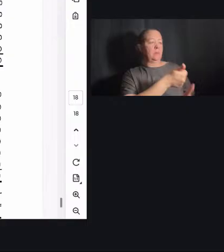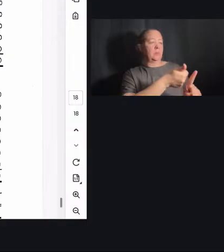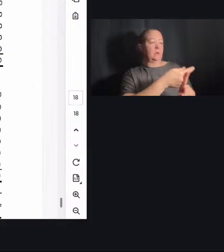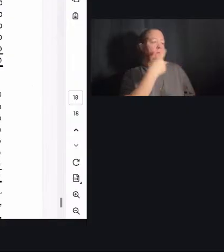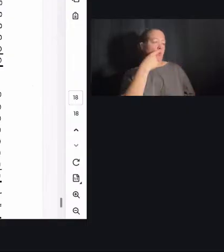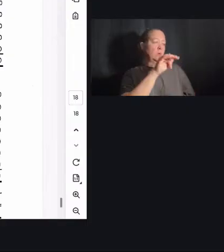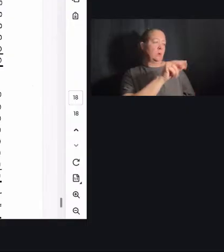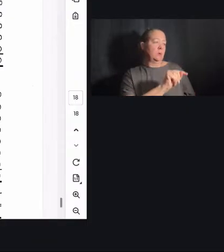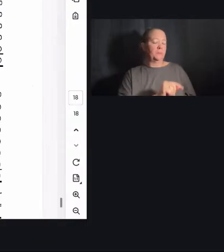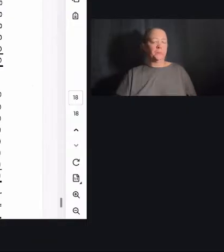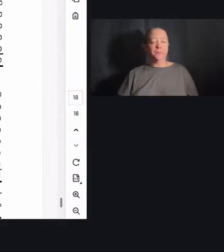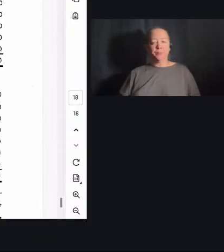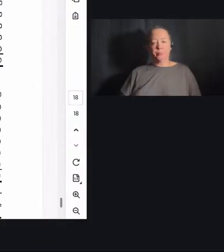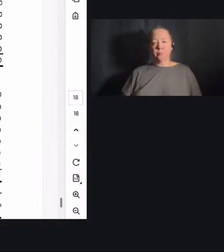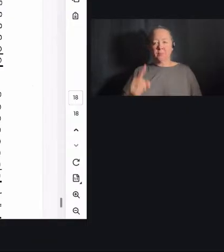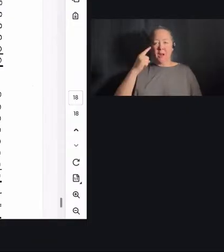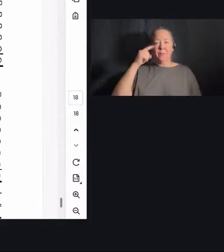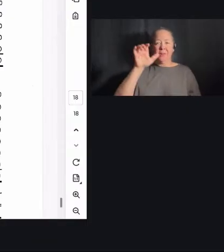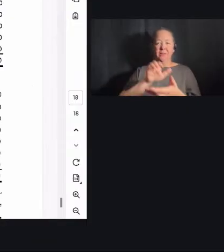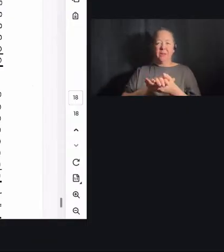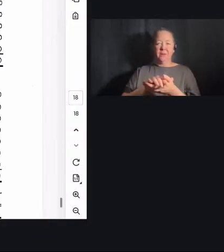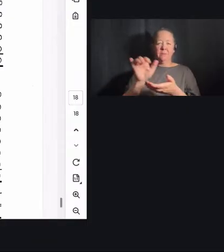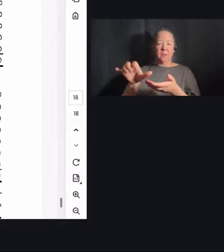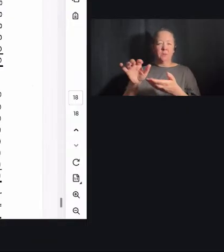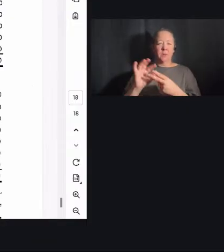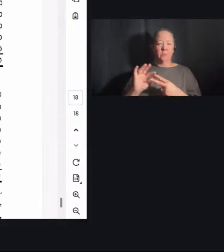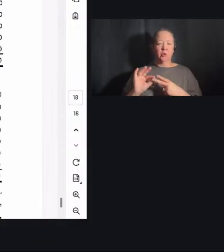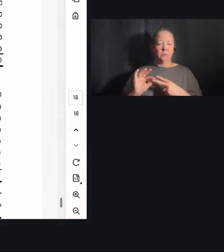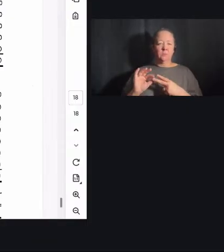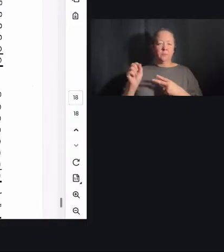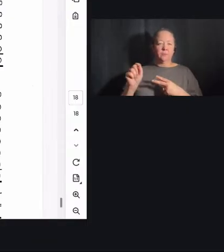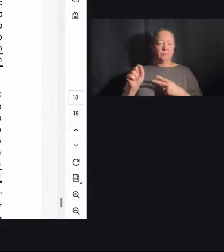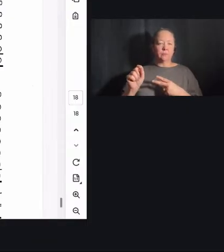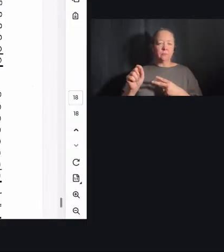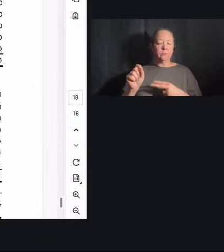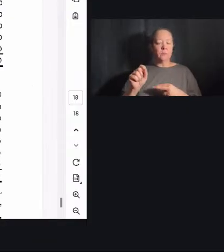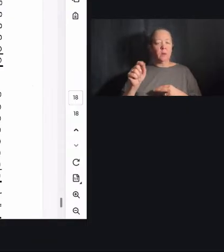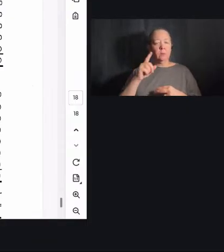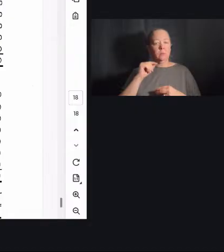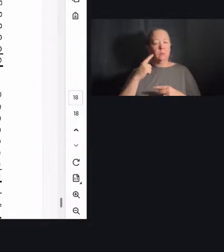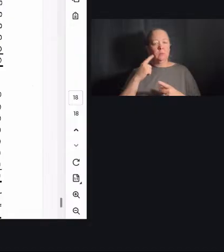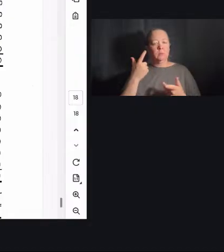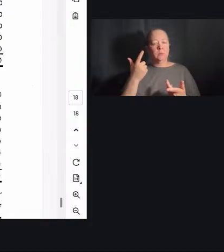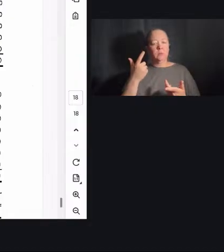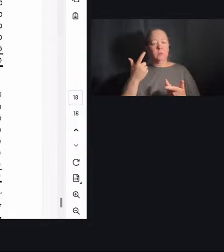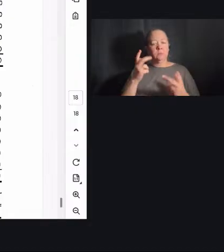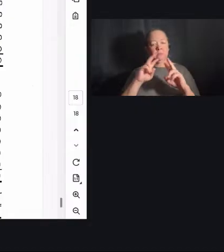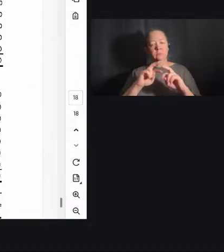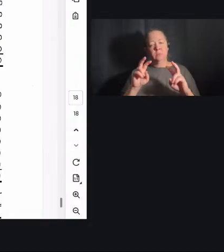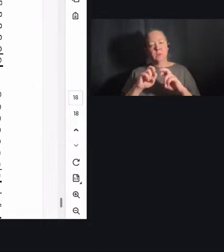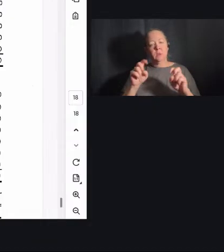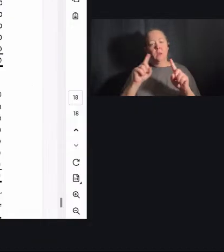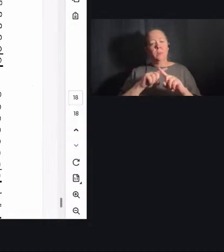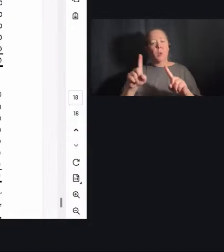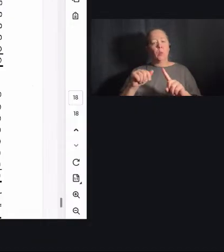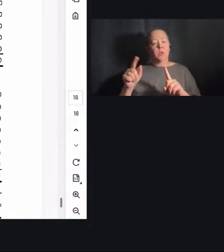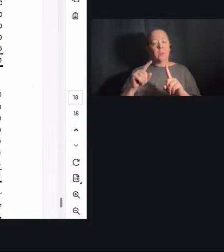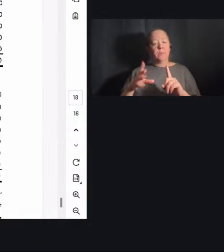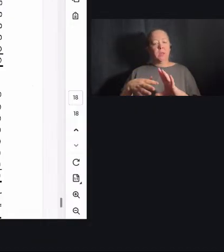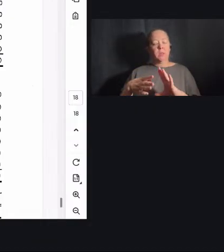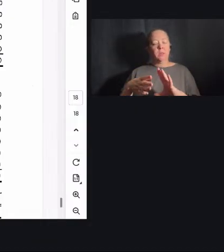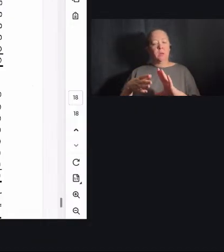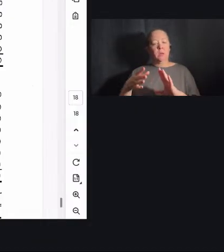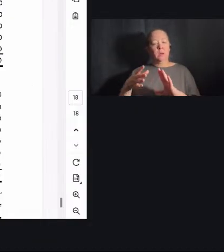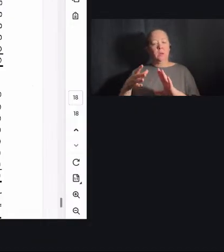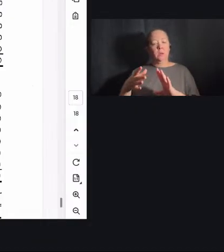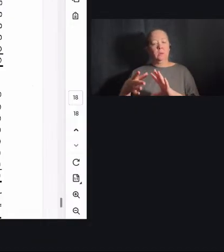I believe that is an option. I think we'd want to explore it some more, but I believe that we can be the mediator between the company and the